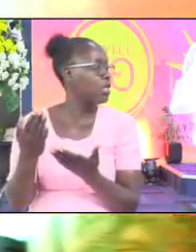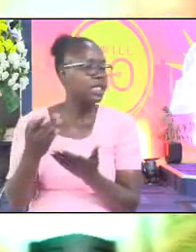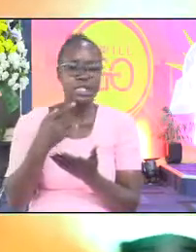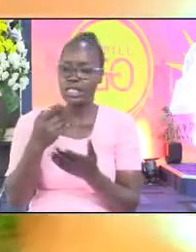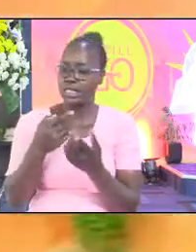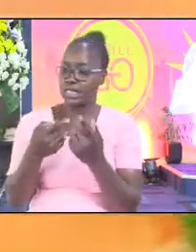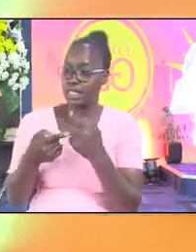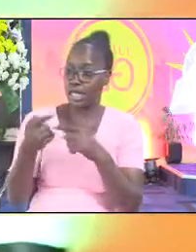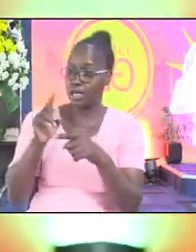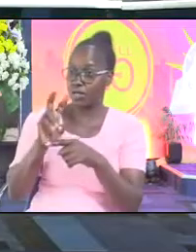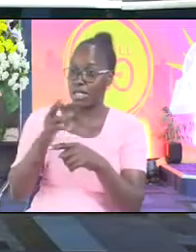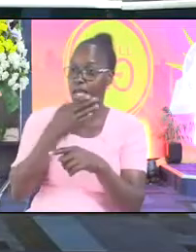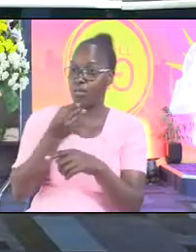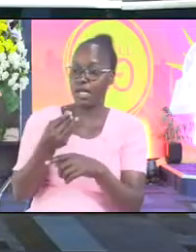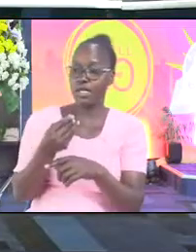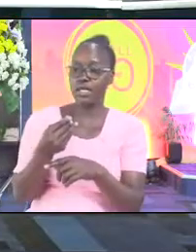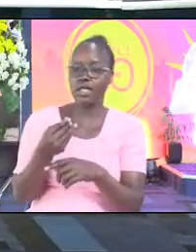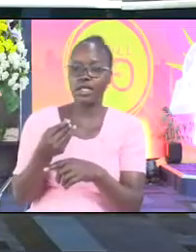"Come see what?"